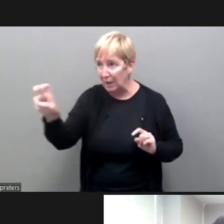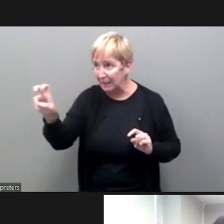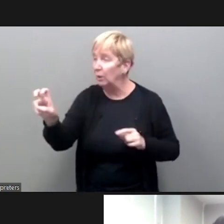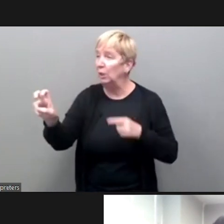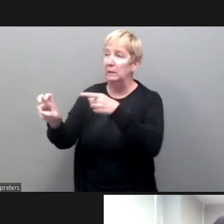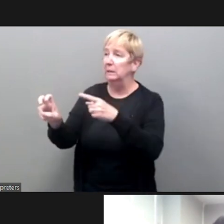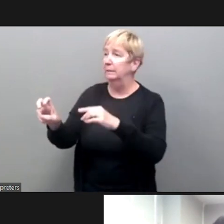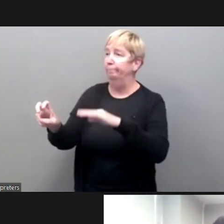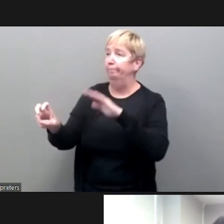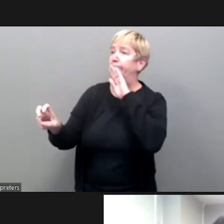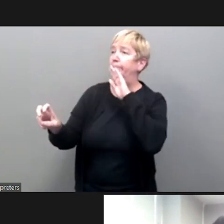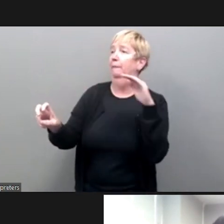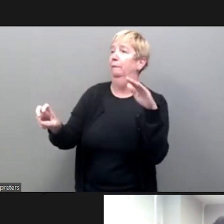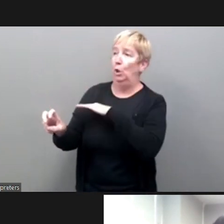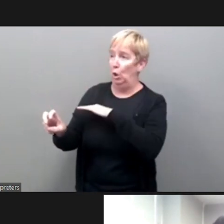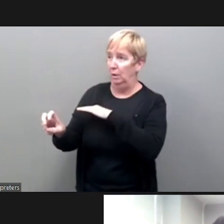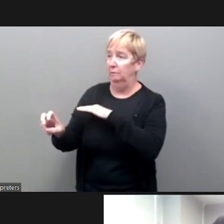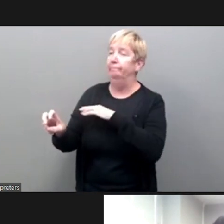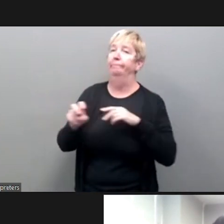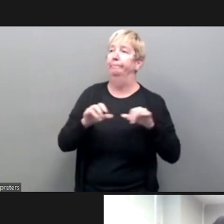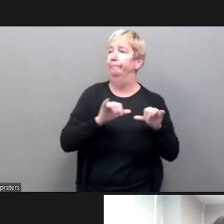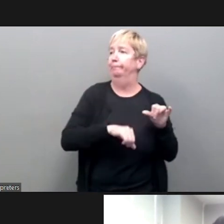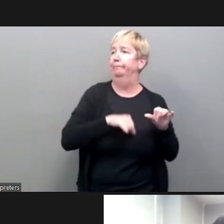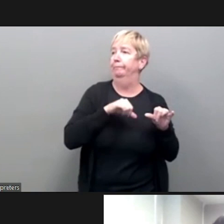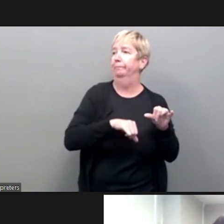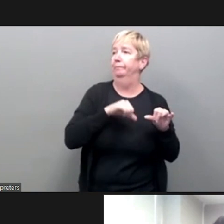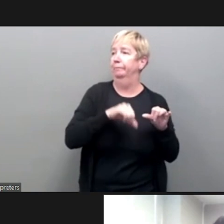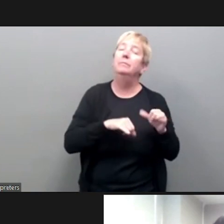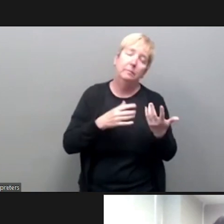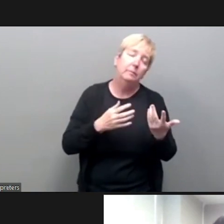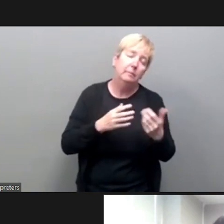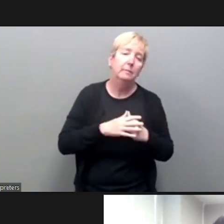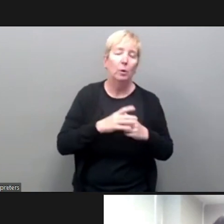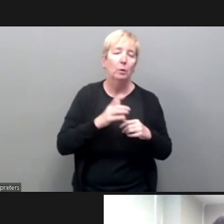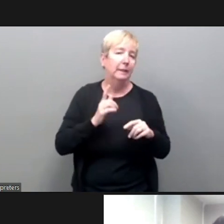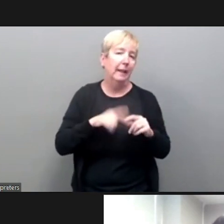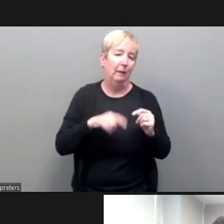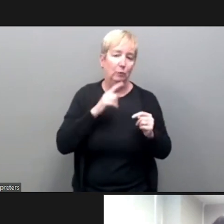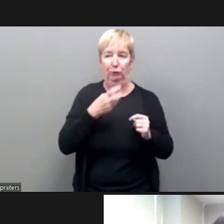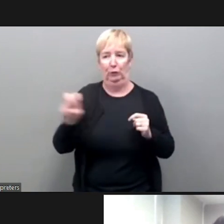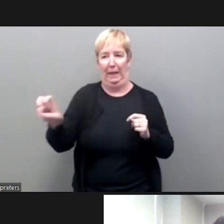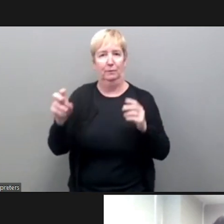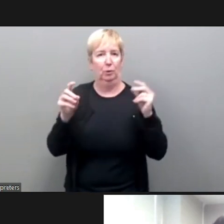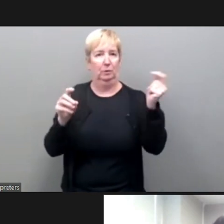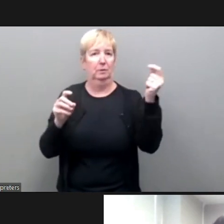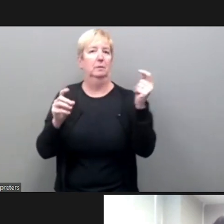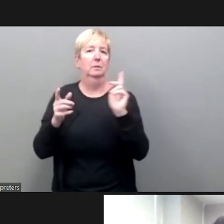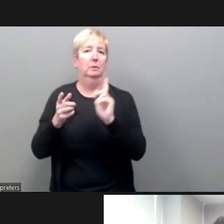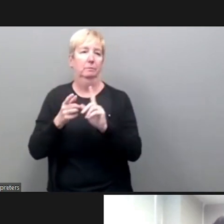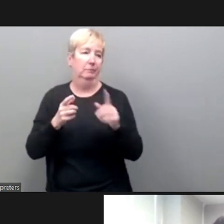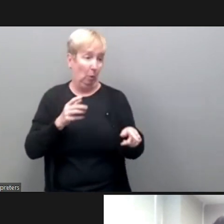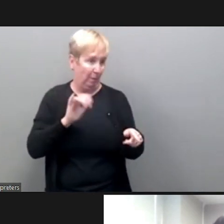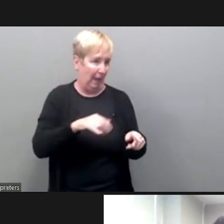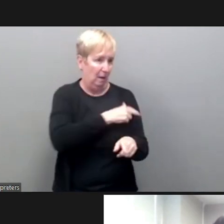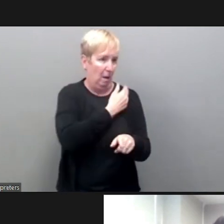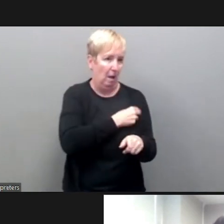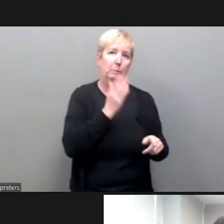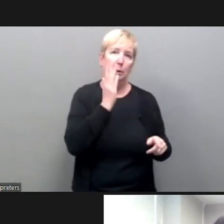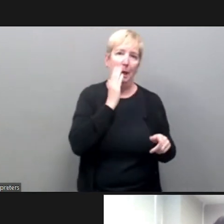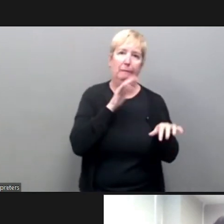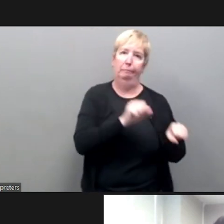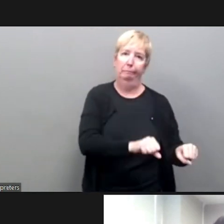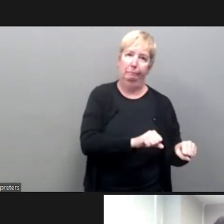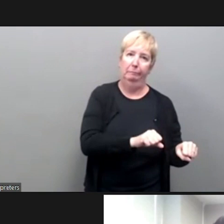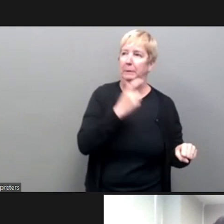that makes it harder for people to transfer from a hospital bed, so we can free that up for the next person into